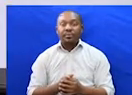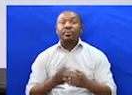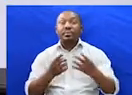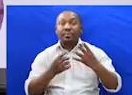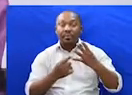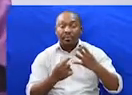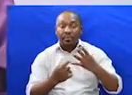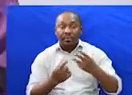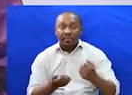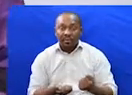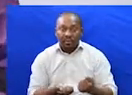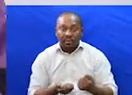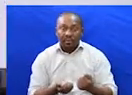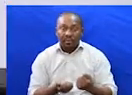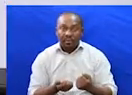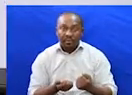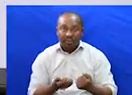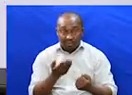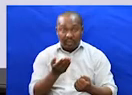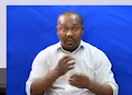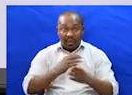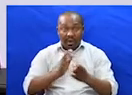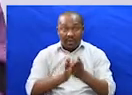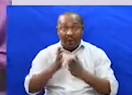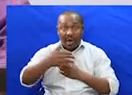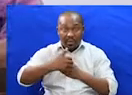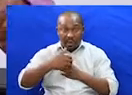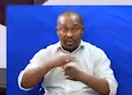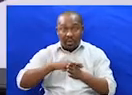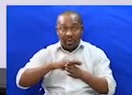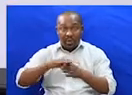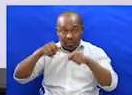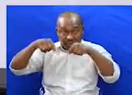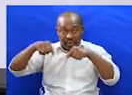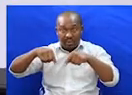Another vocabulary that we are going to use is